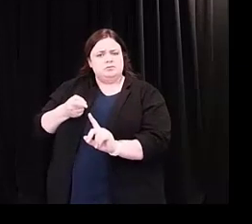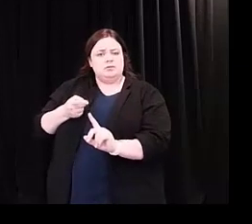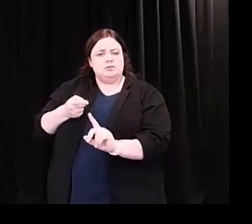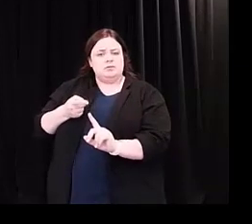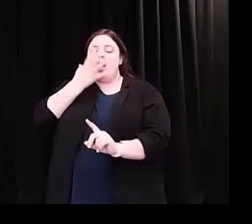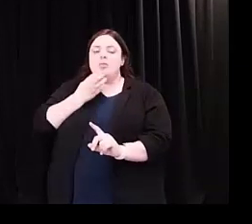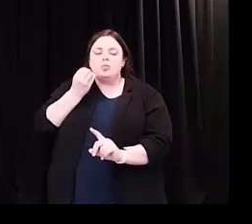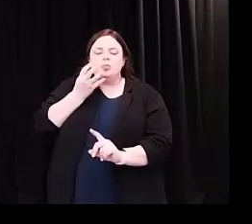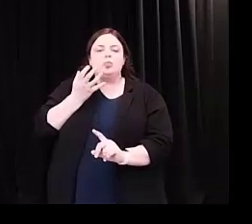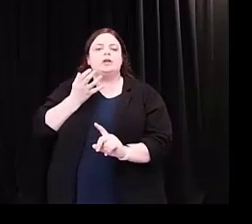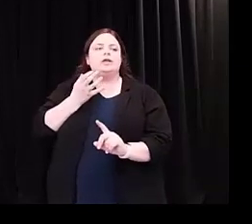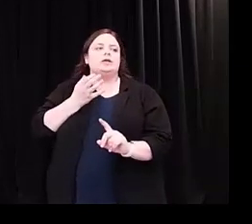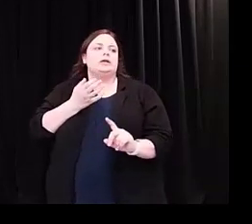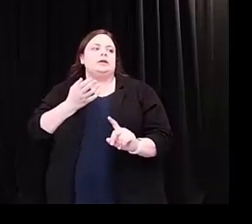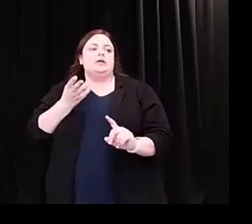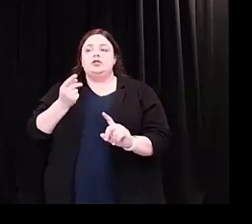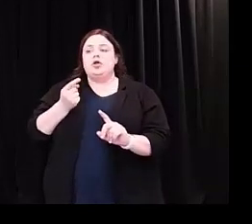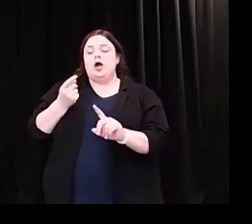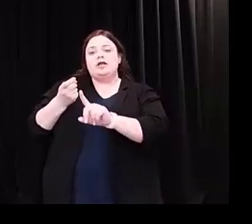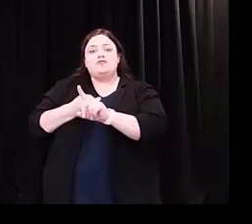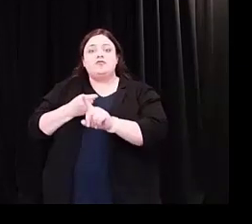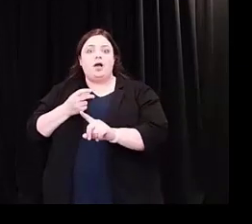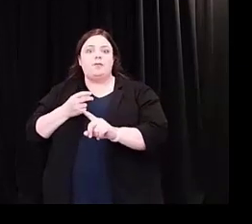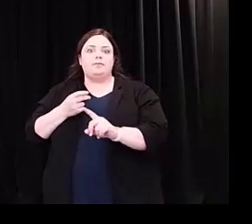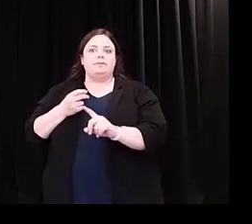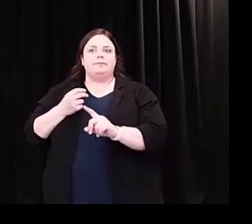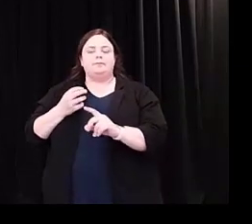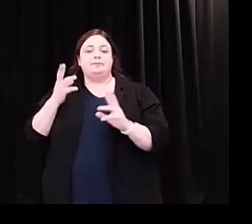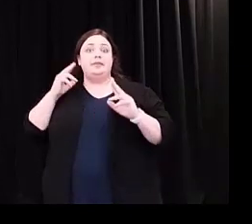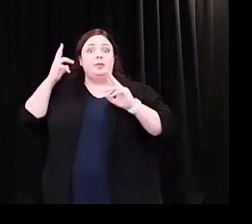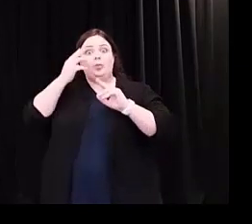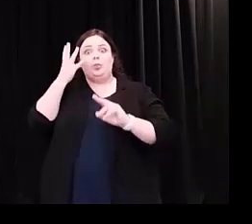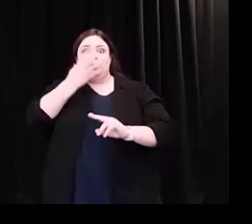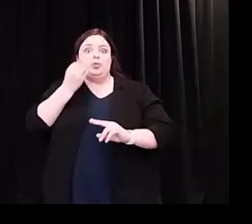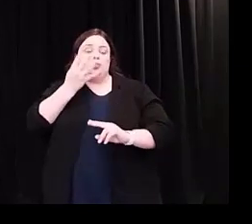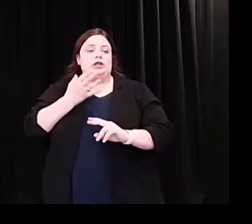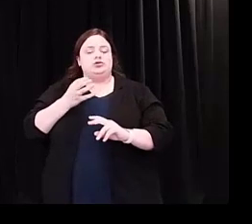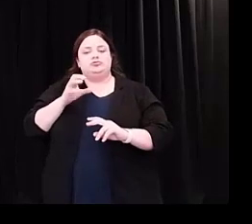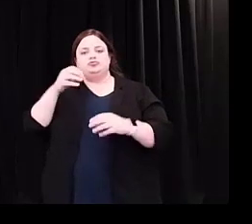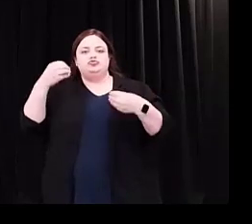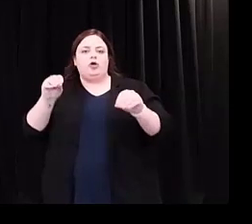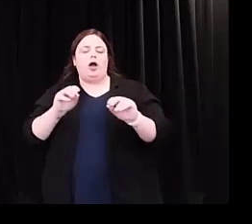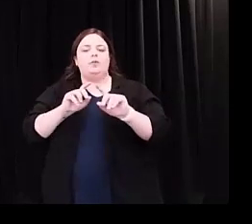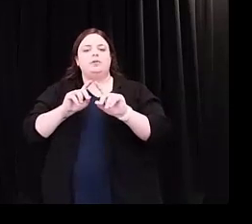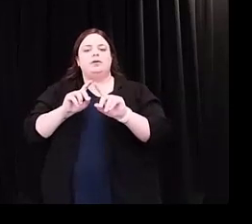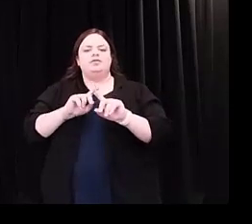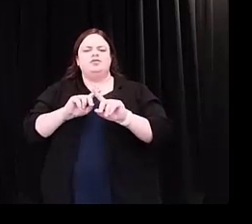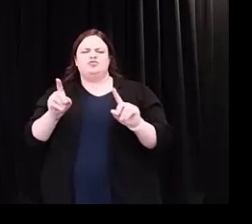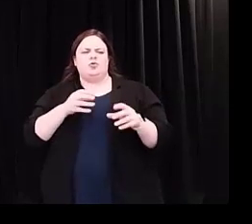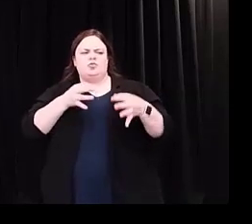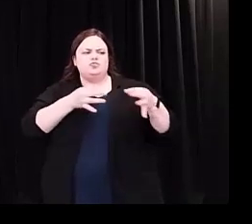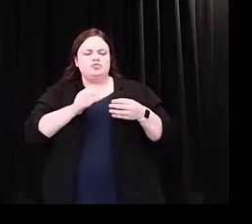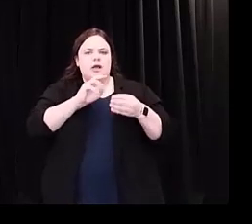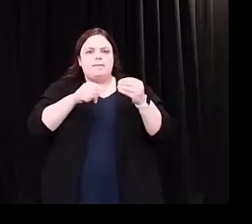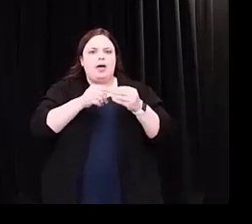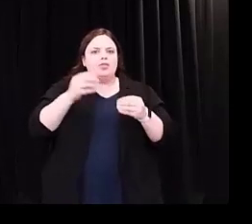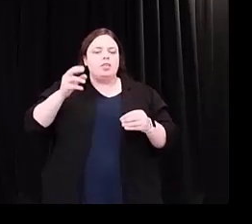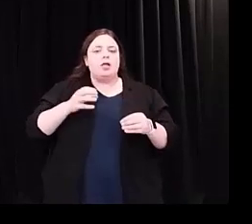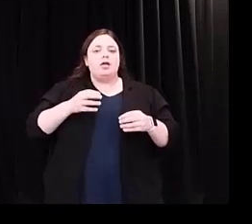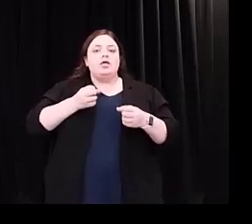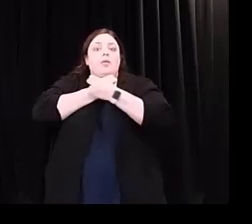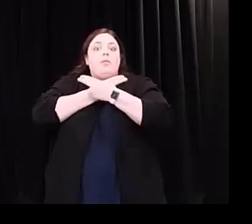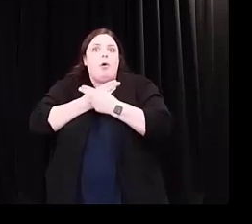the dog is coming back from the beauty shop, there's no description about her bows in her hair, the beautiful